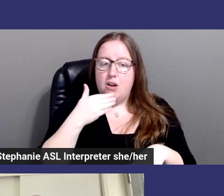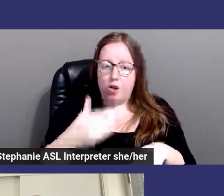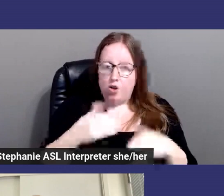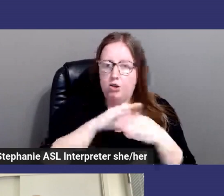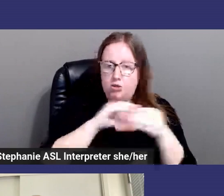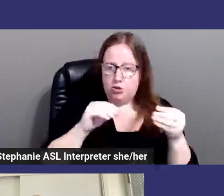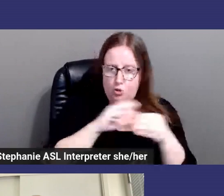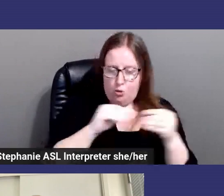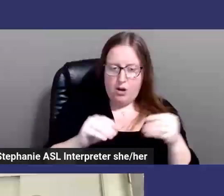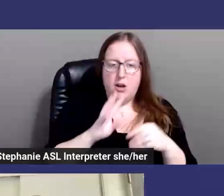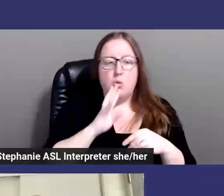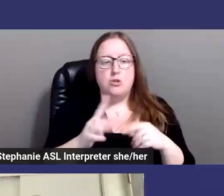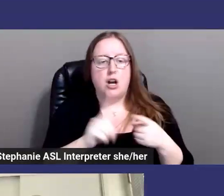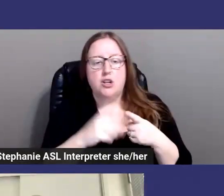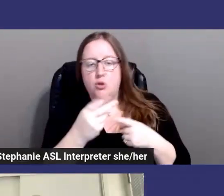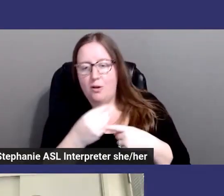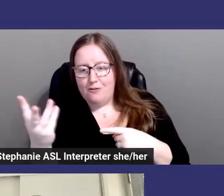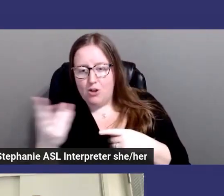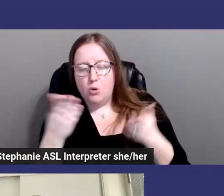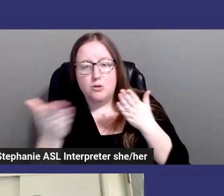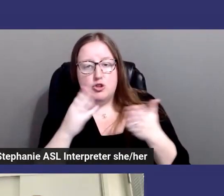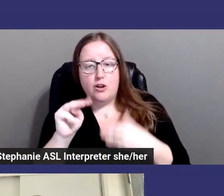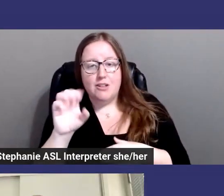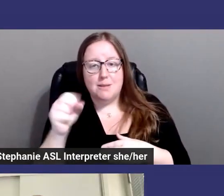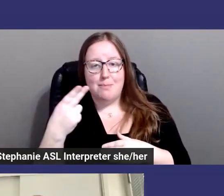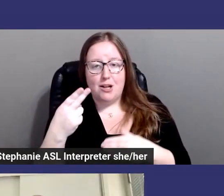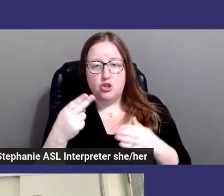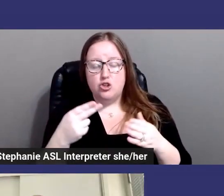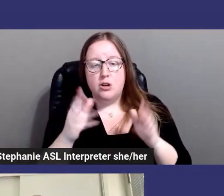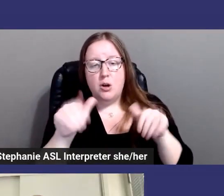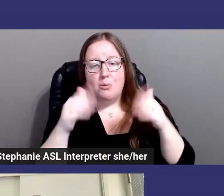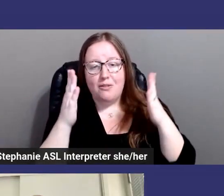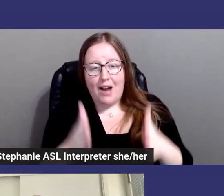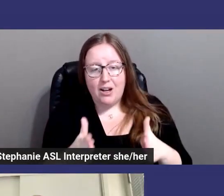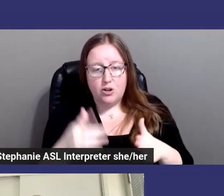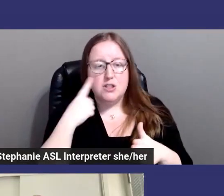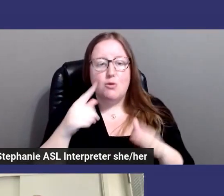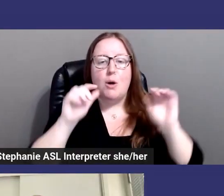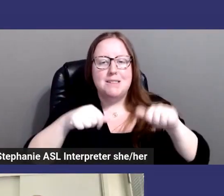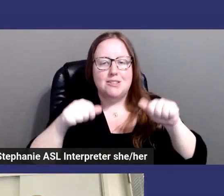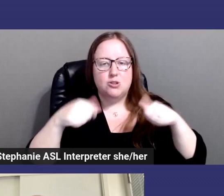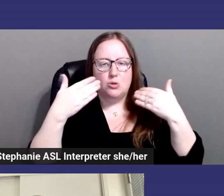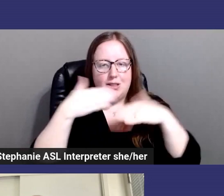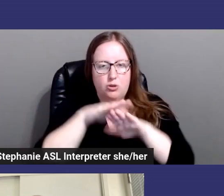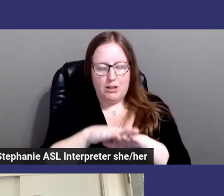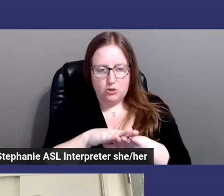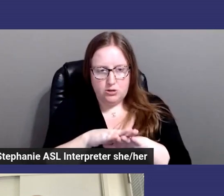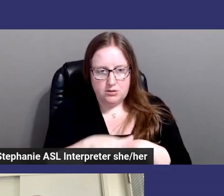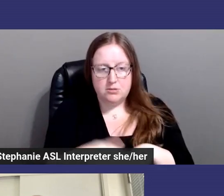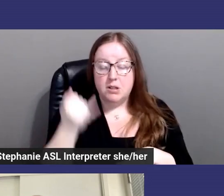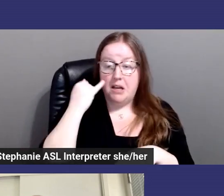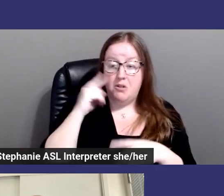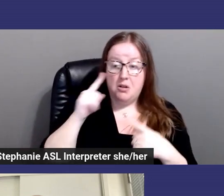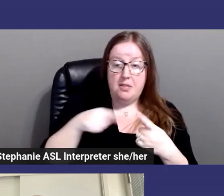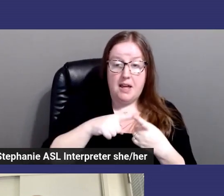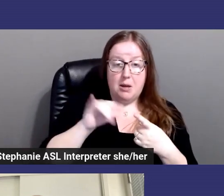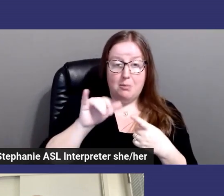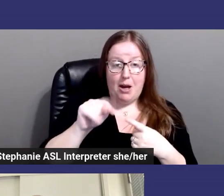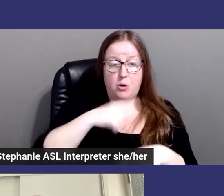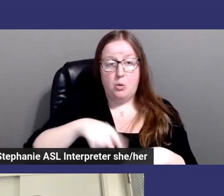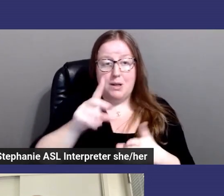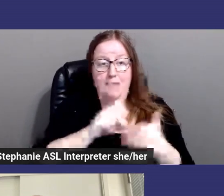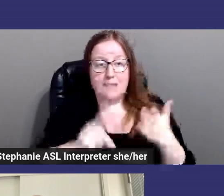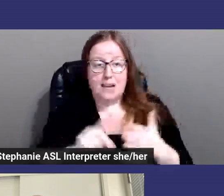to quite a few service mesh providers to do potential integrations, right? So if you think about it, we designed